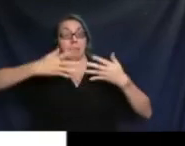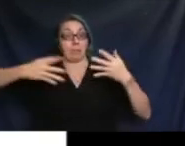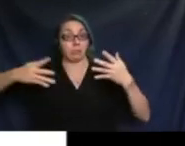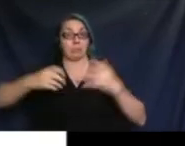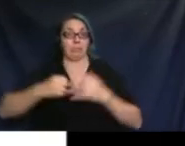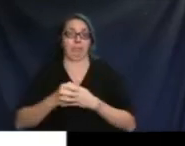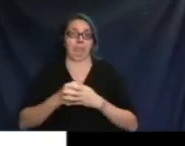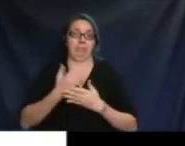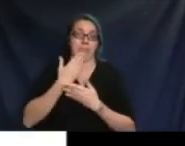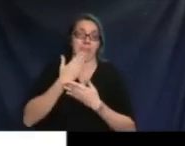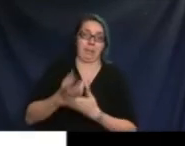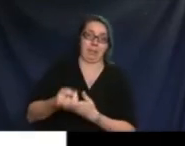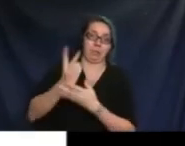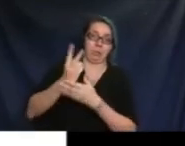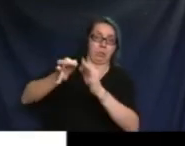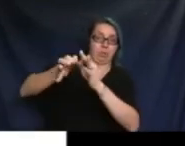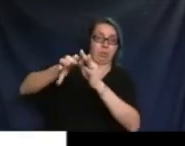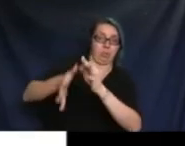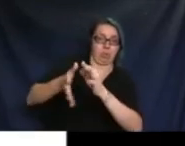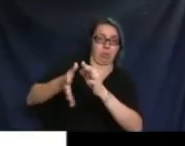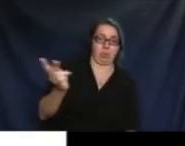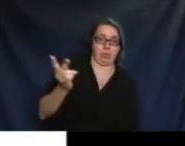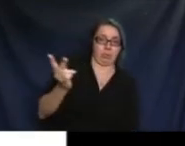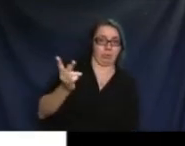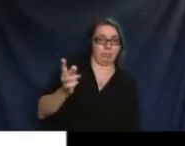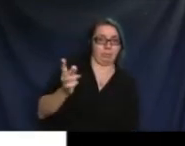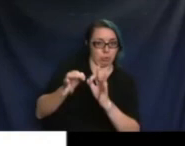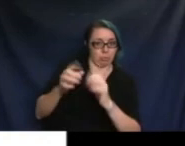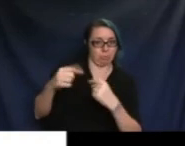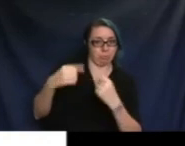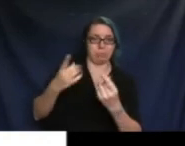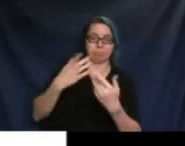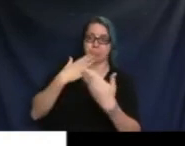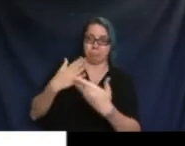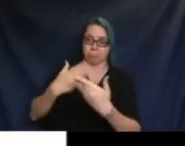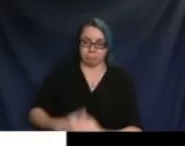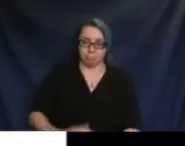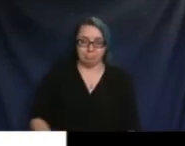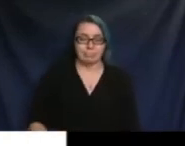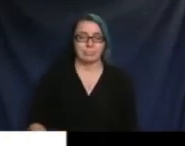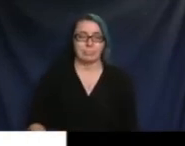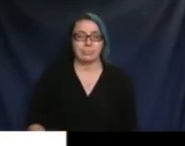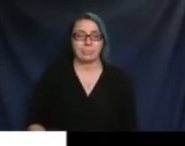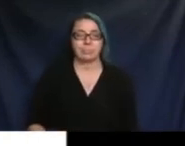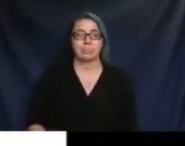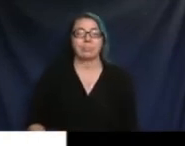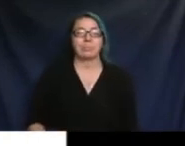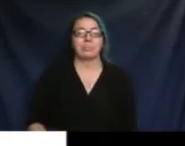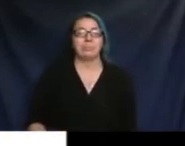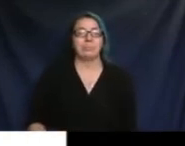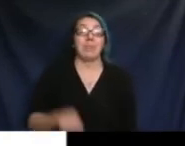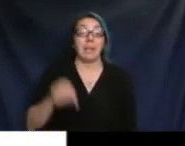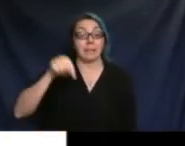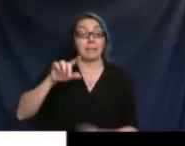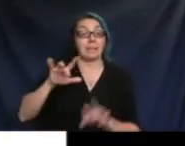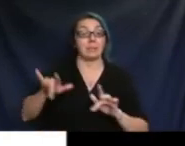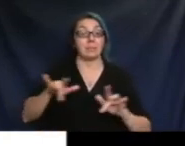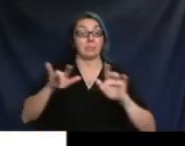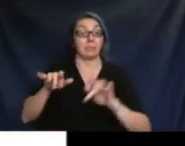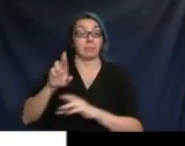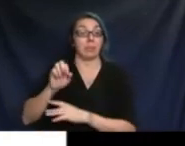Amanda and Mel for interpreting. And again, this recording will be available on our